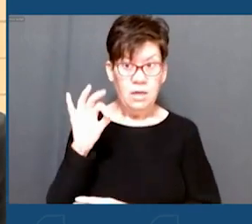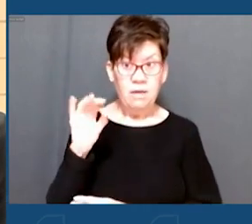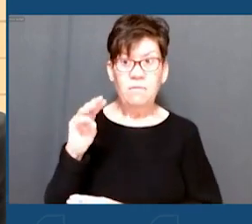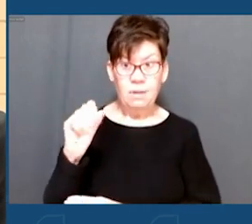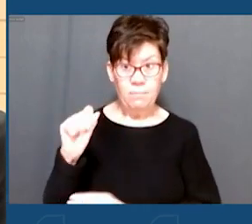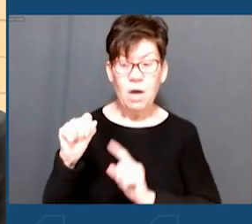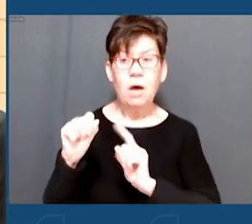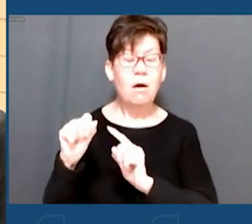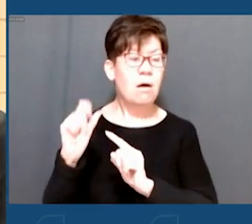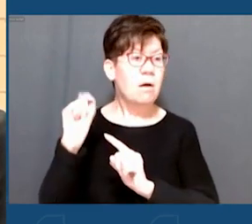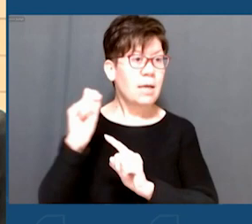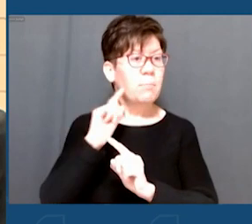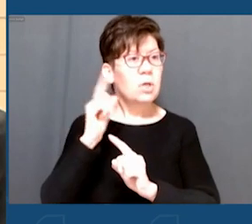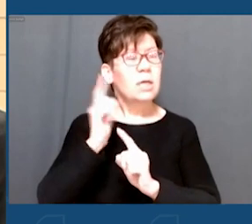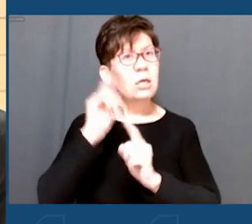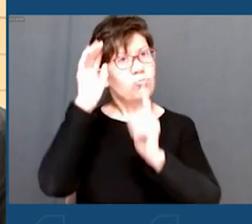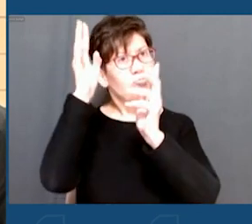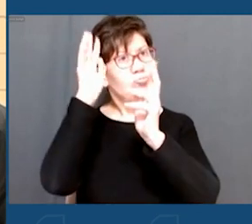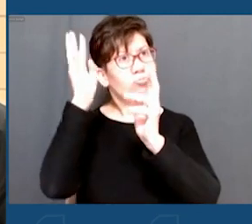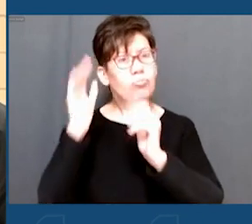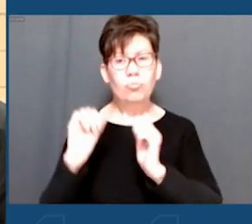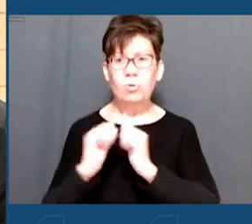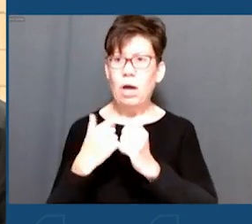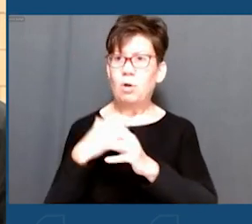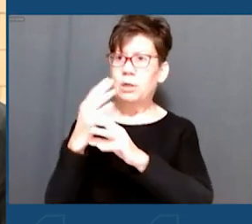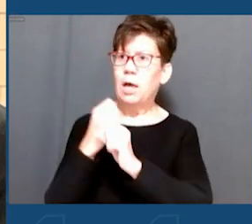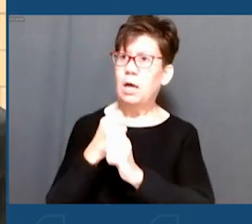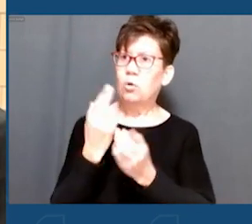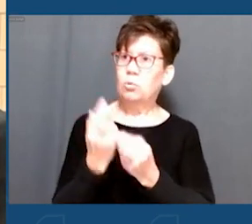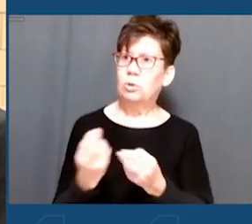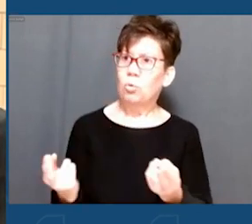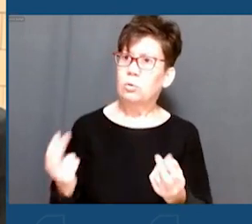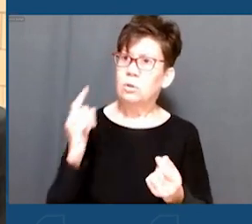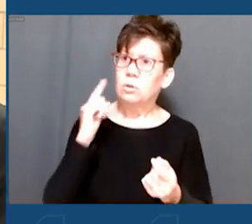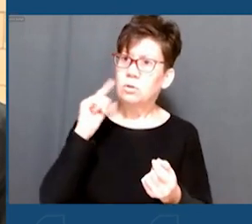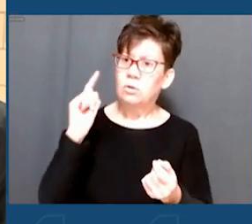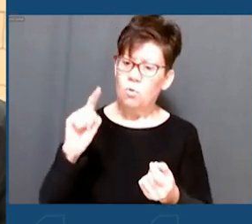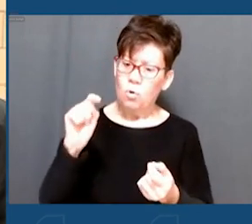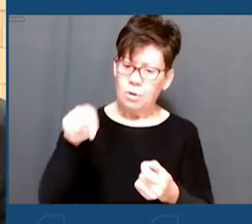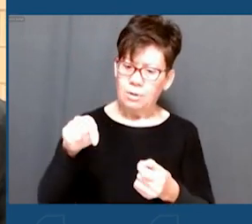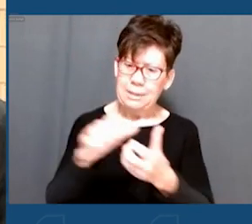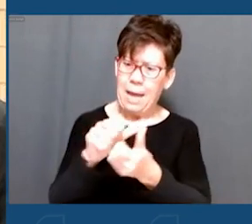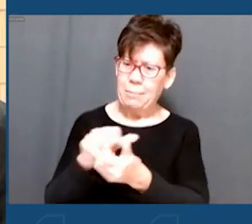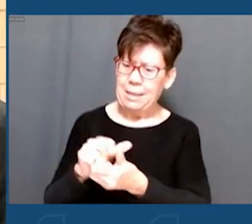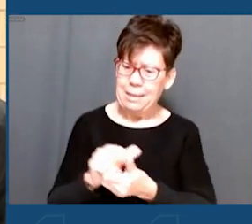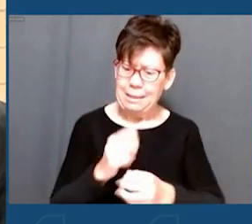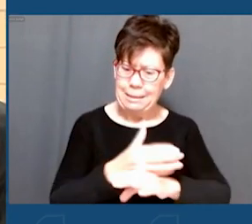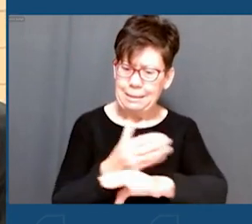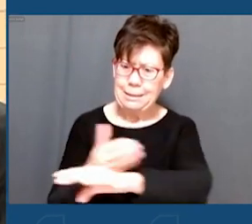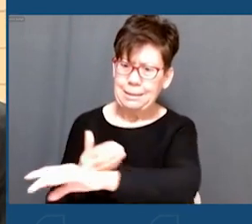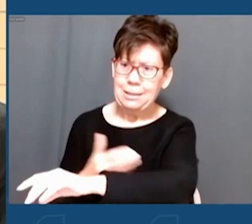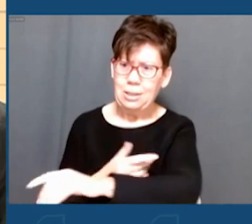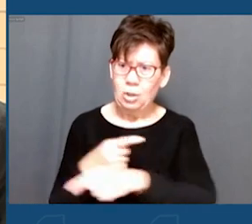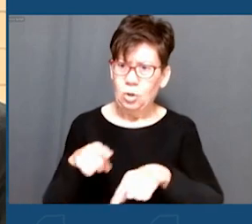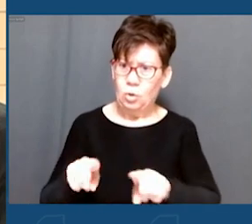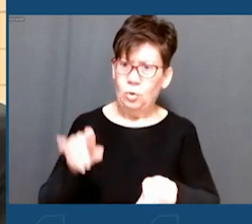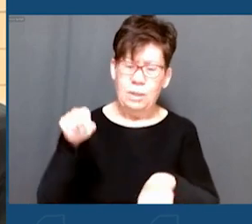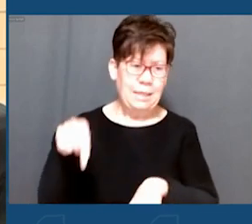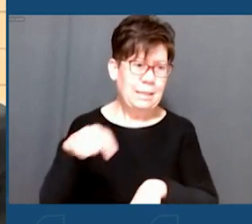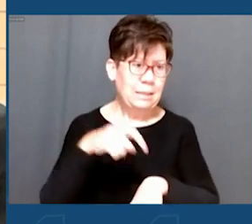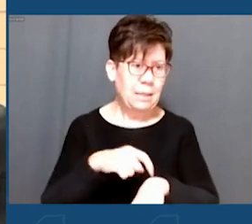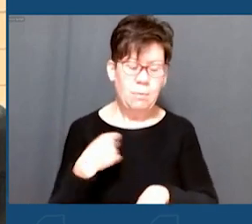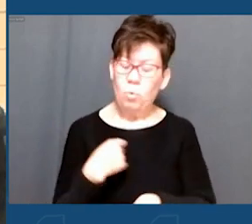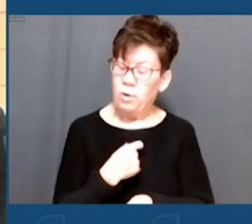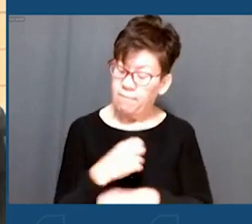governor, in terms of getting you the resources you need to rebuild back during this difficult time. So we want you to know that we're fighting.